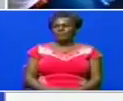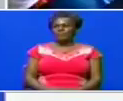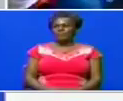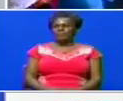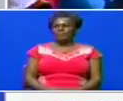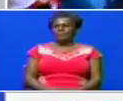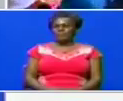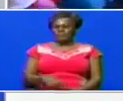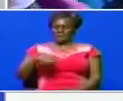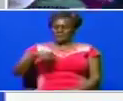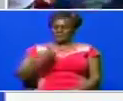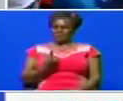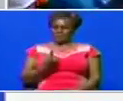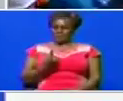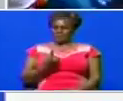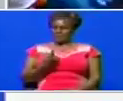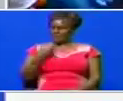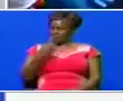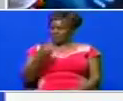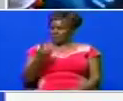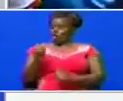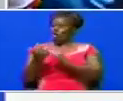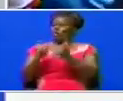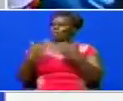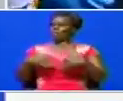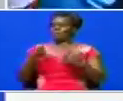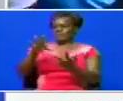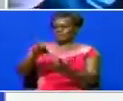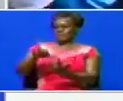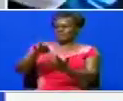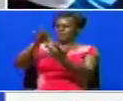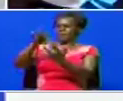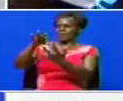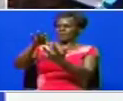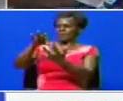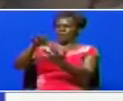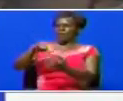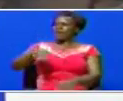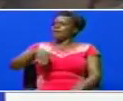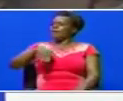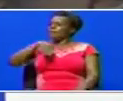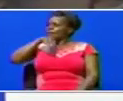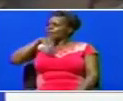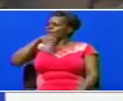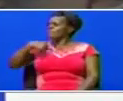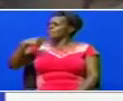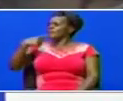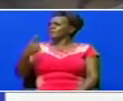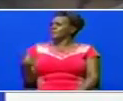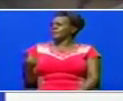So mine, like I said to my worthy competitor, especially the Right Honorable Raila Amolo Odinga,